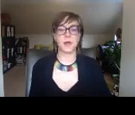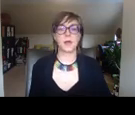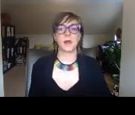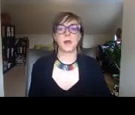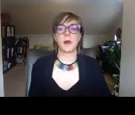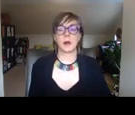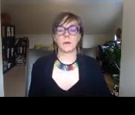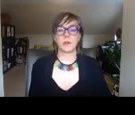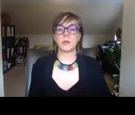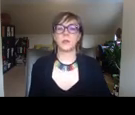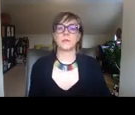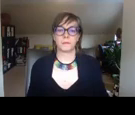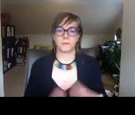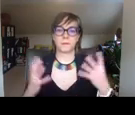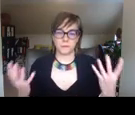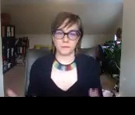happens.